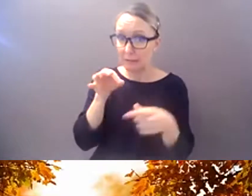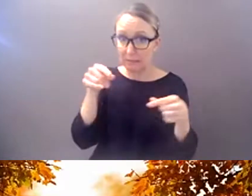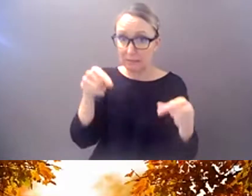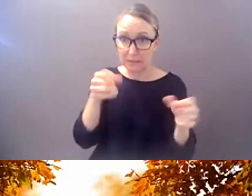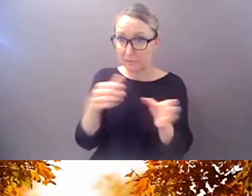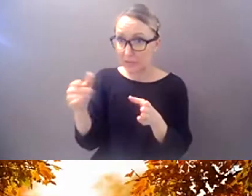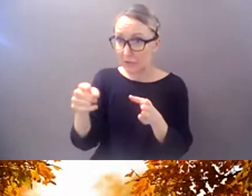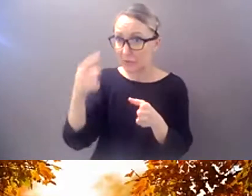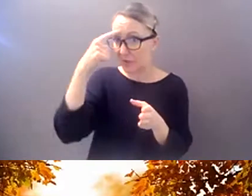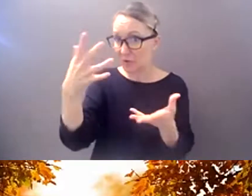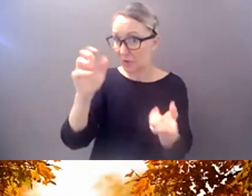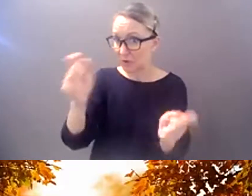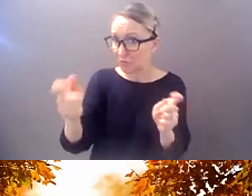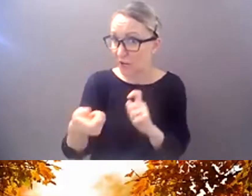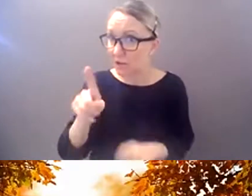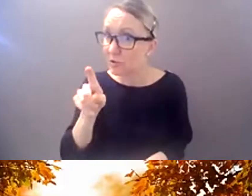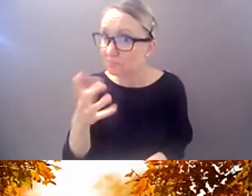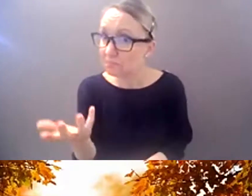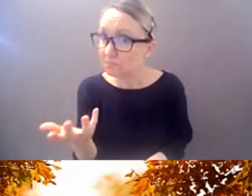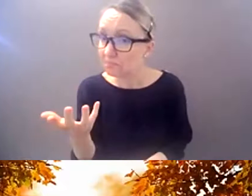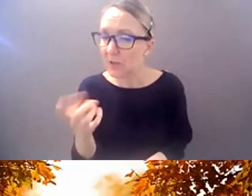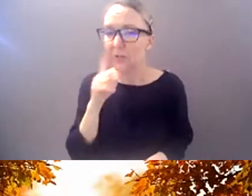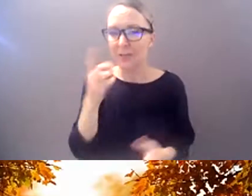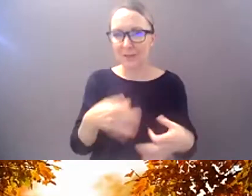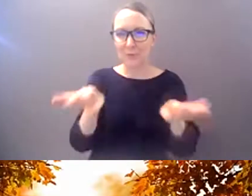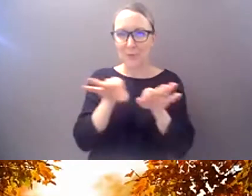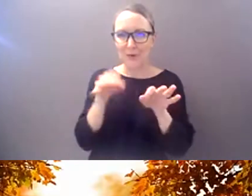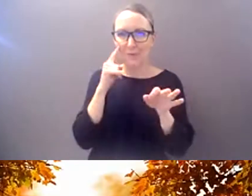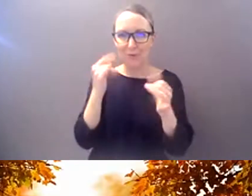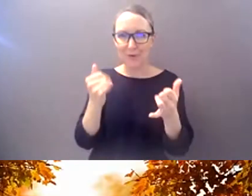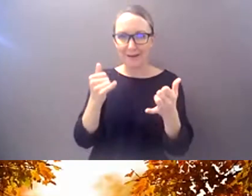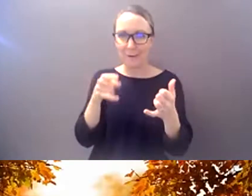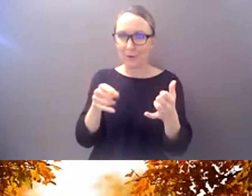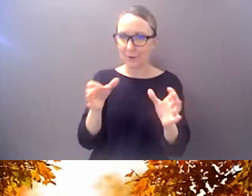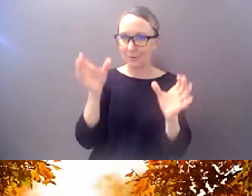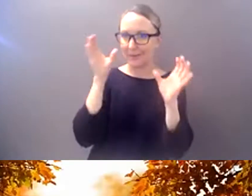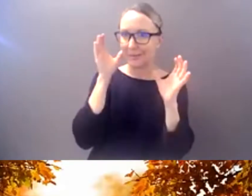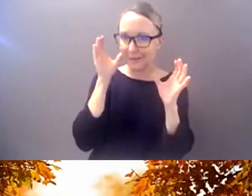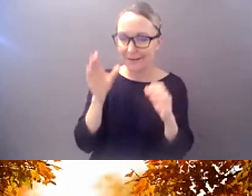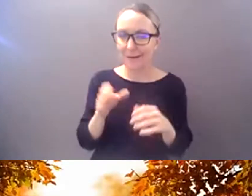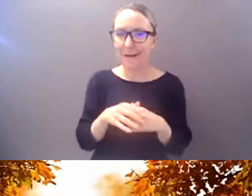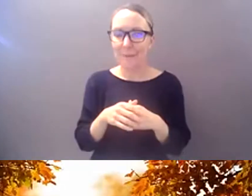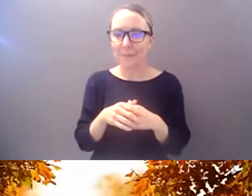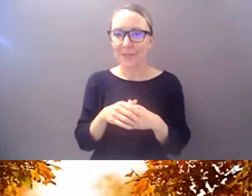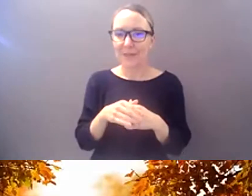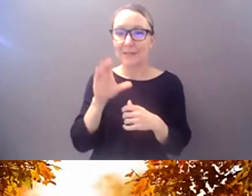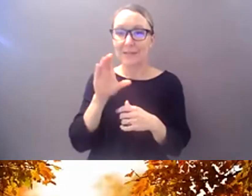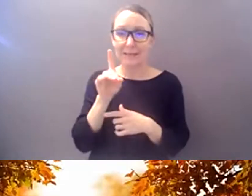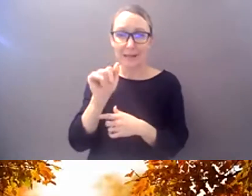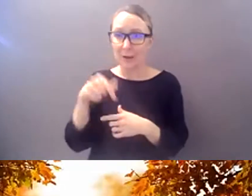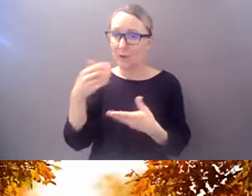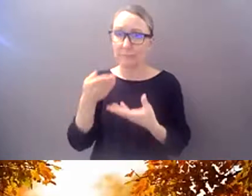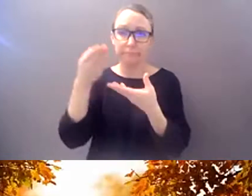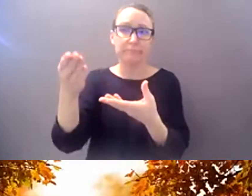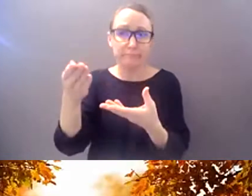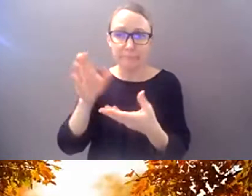change? So I think what's really important during this listening period, as CDA has proposed the framework and is now